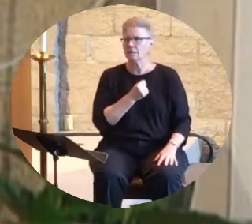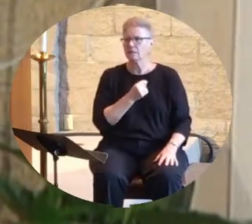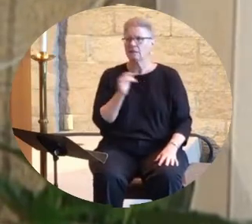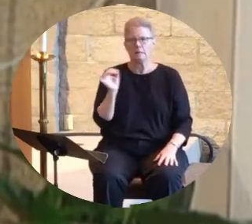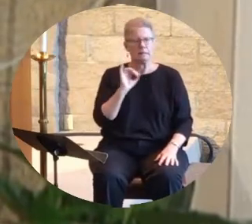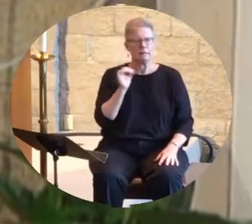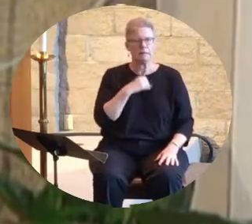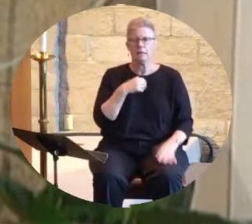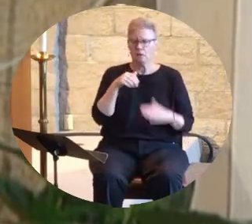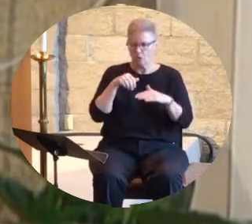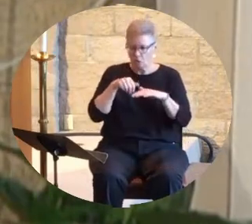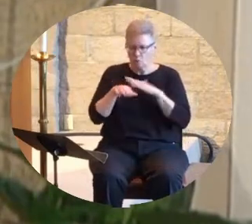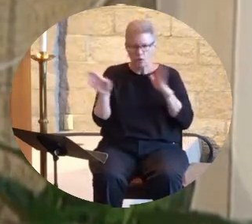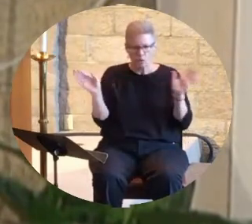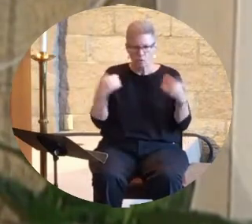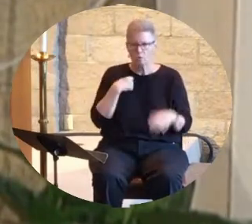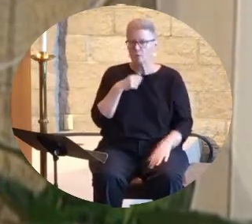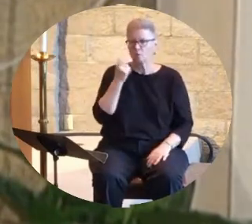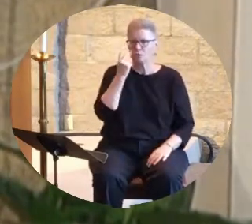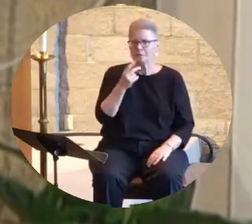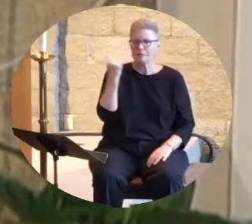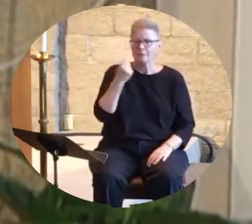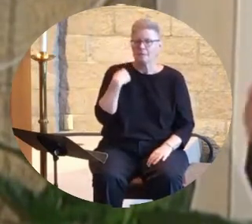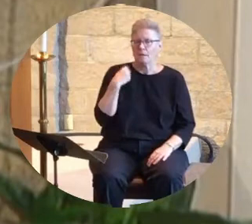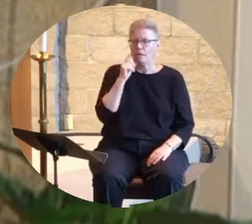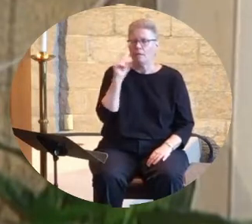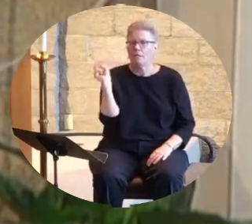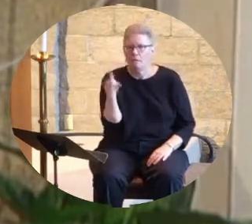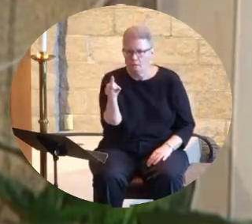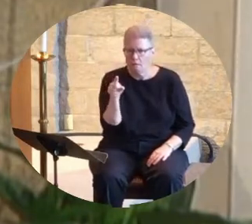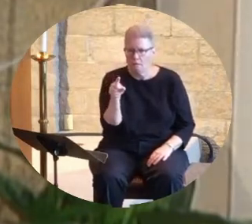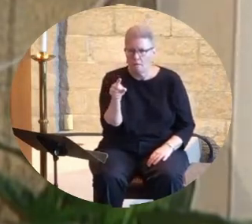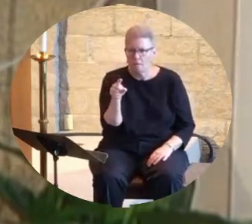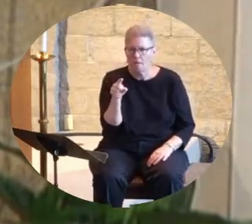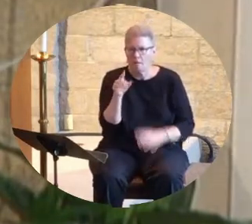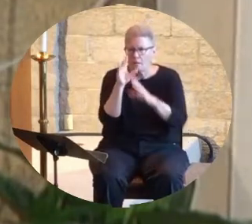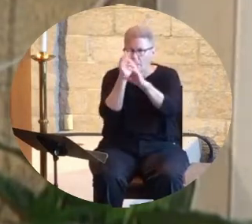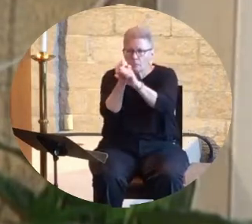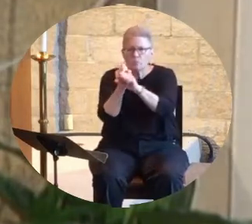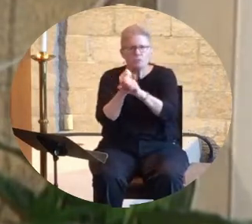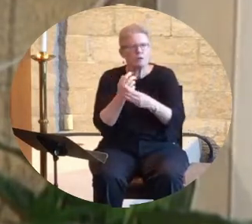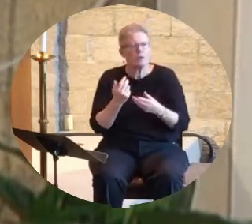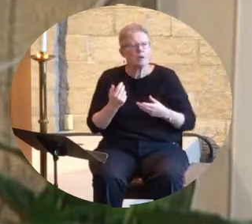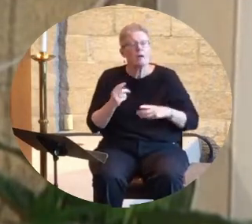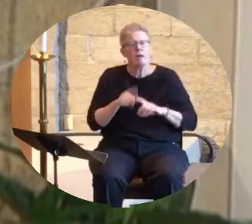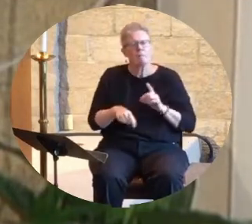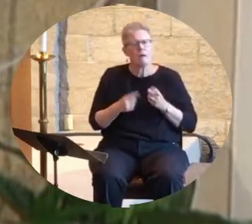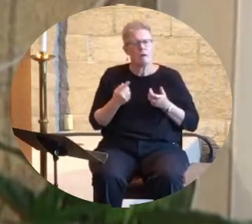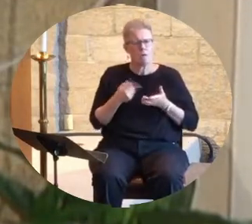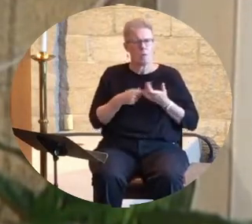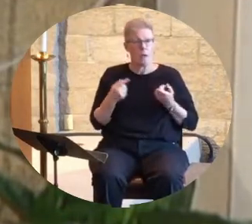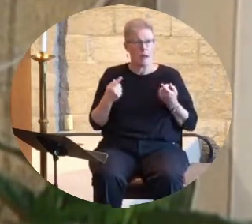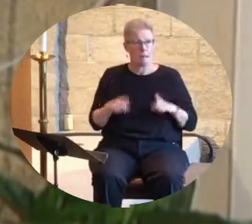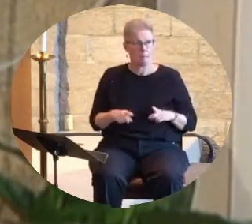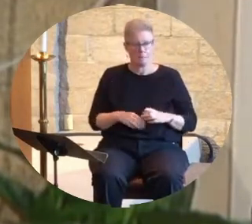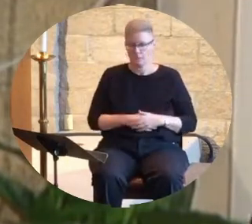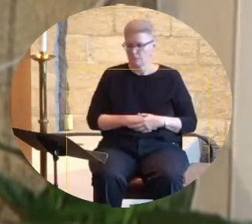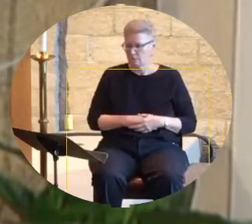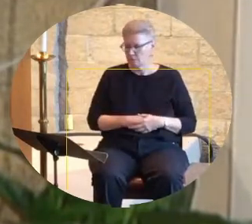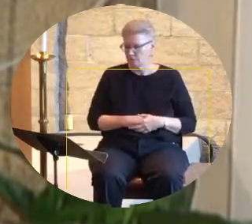wow. Maybe that is the emotional love. Maybe that is the attraction. But what happens, my dear friends,